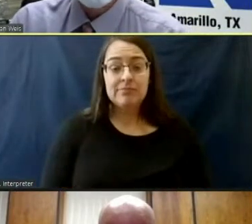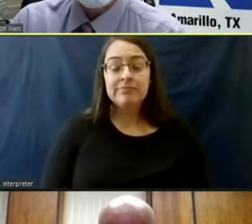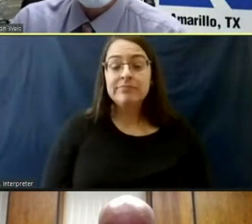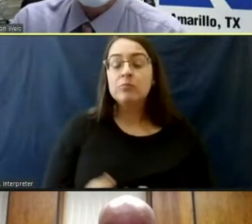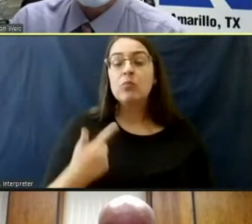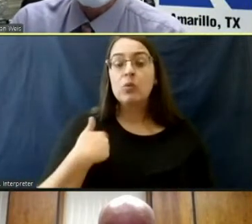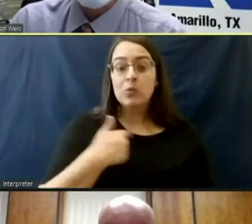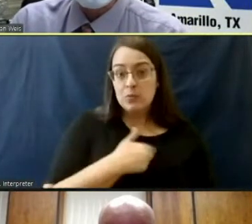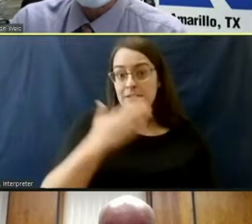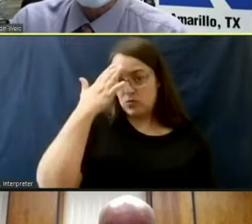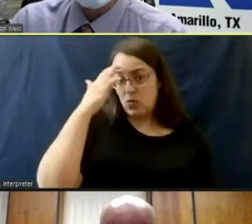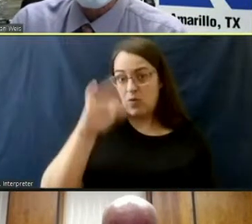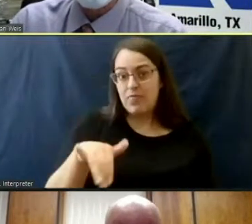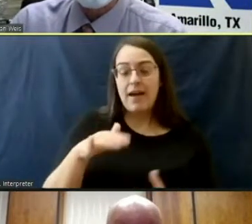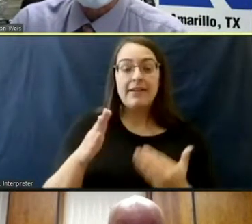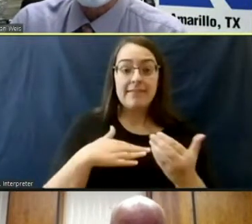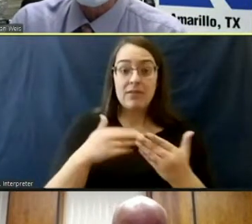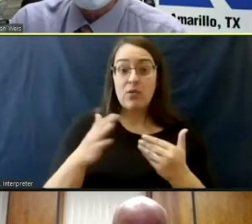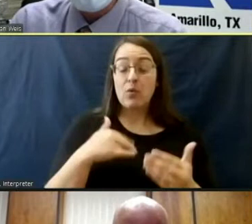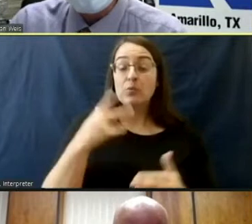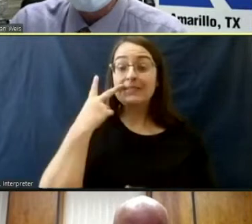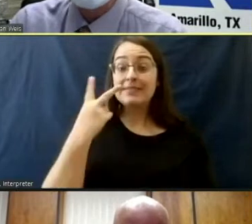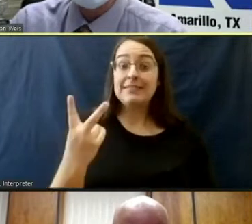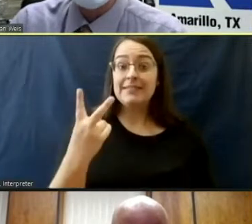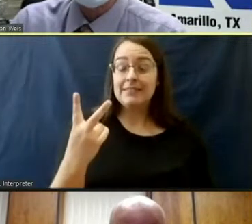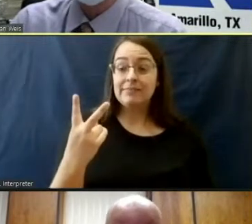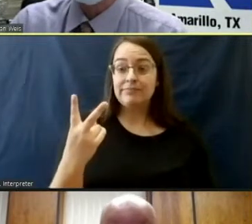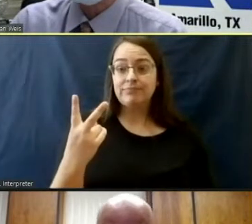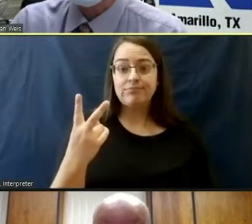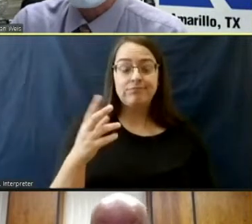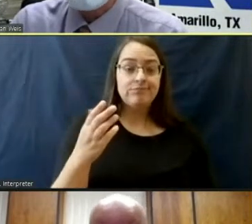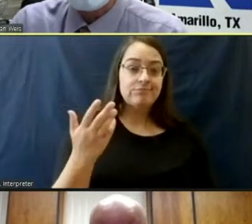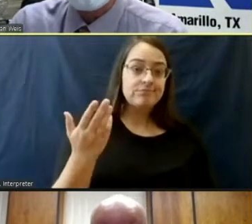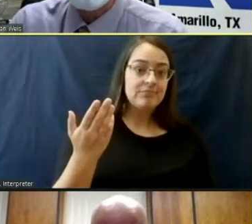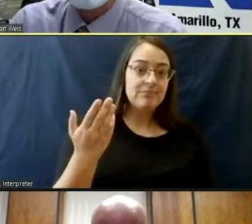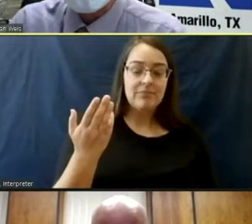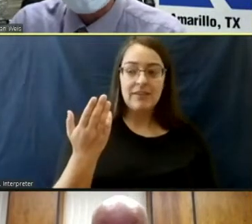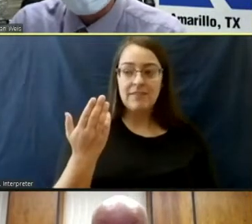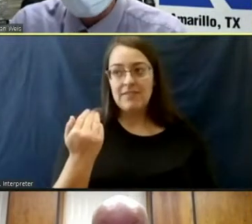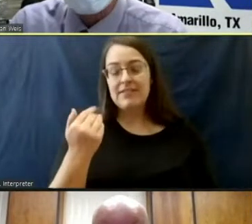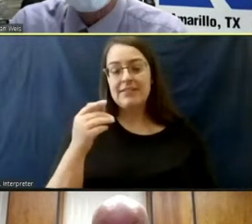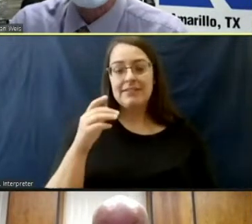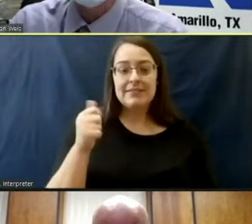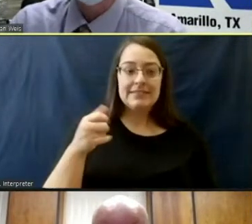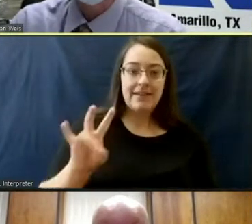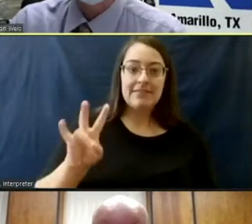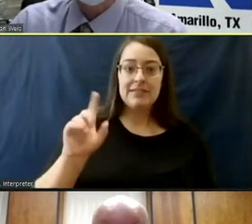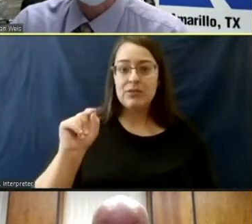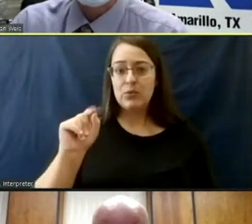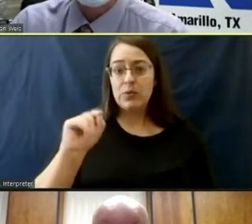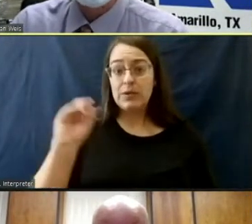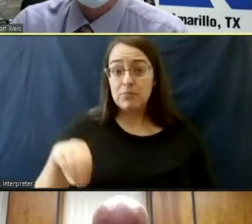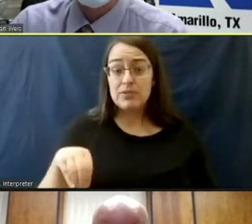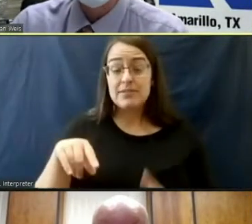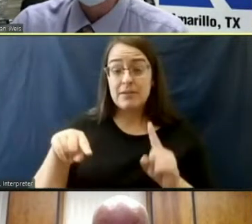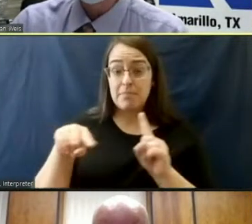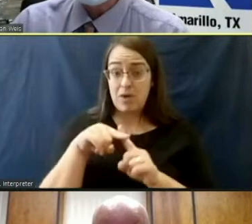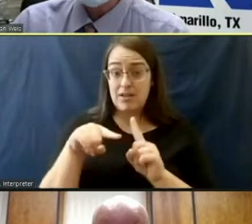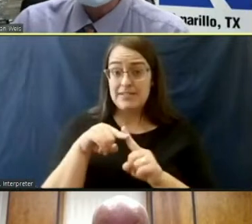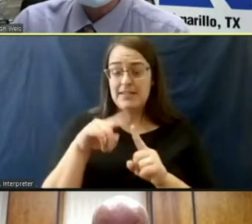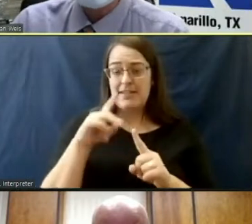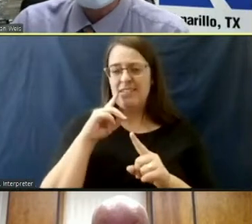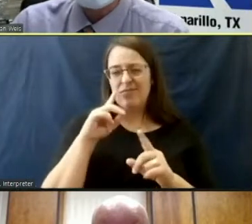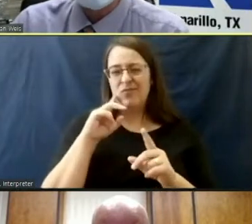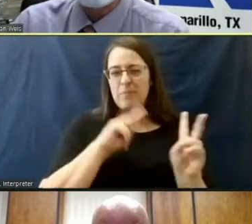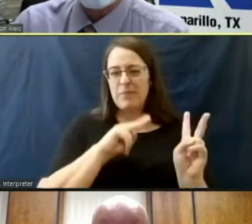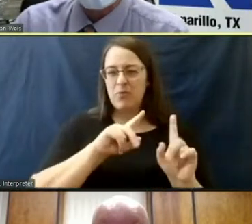that even though we're seeing this, 15, 17, 20% positivity as an outpatient, there